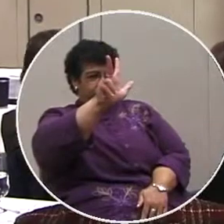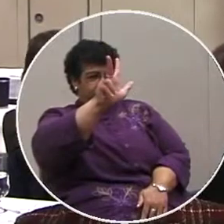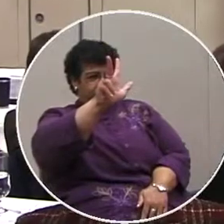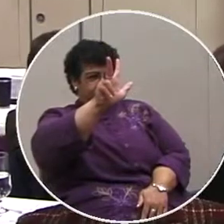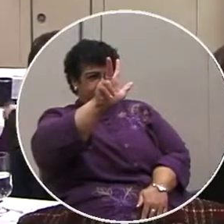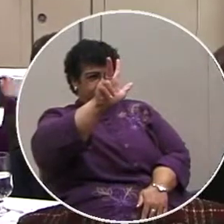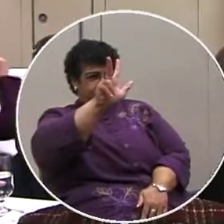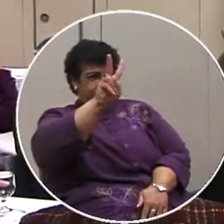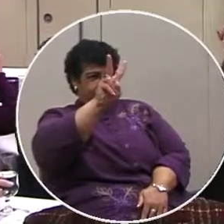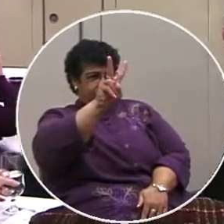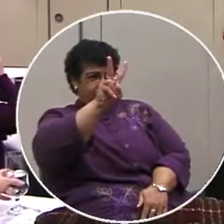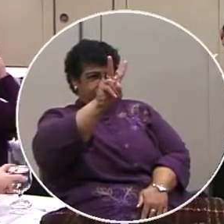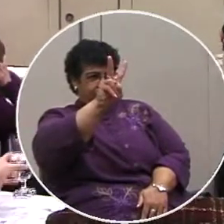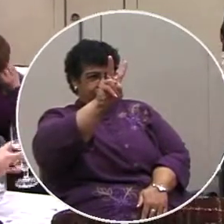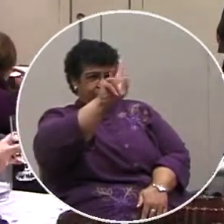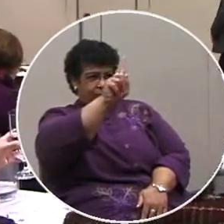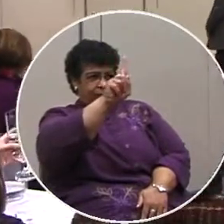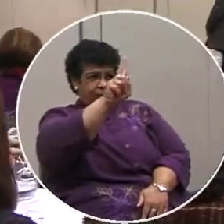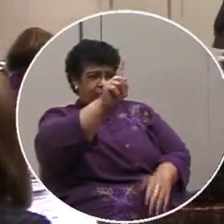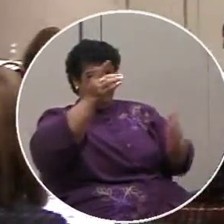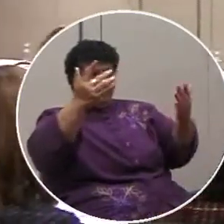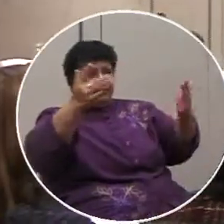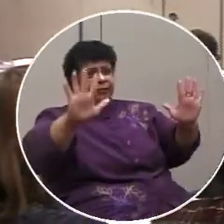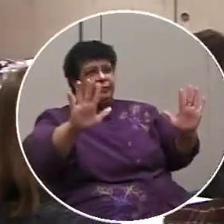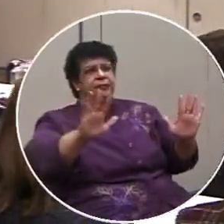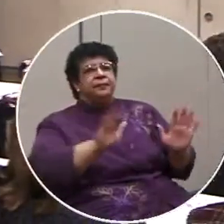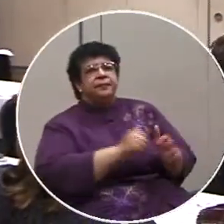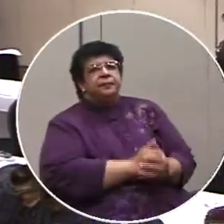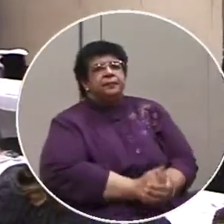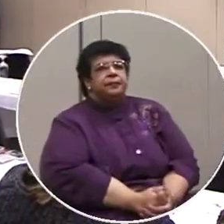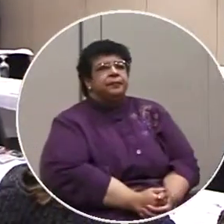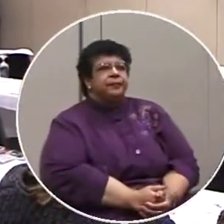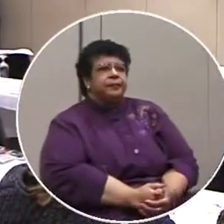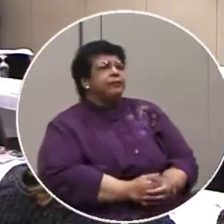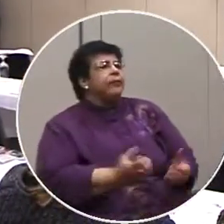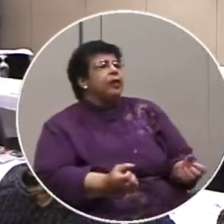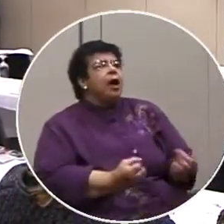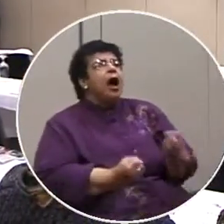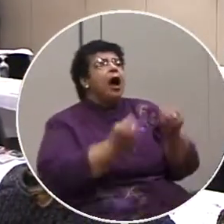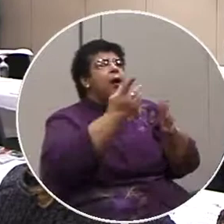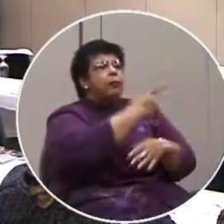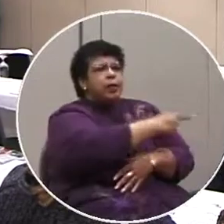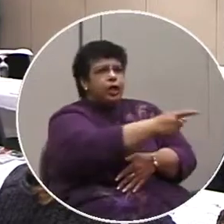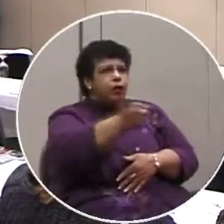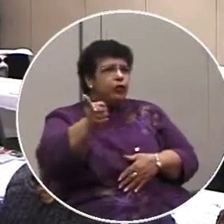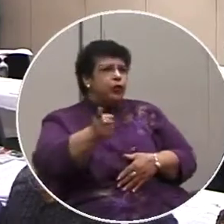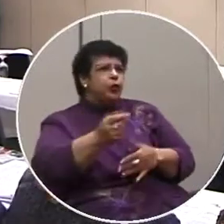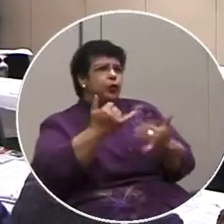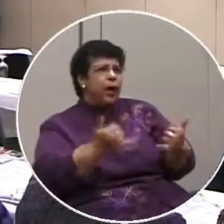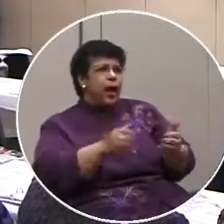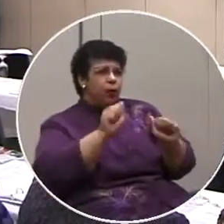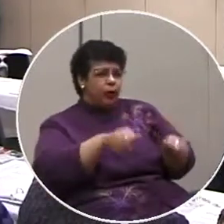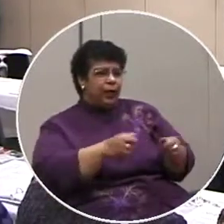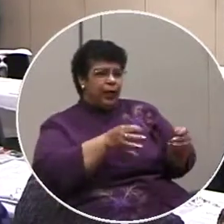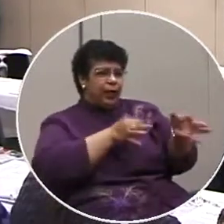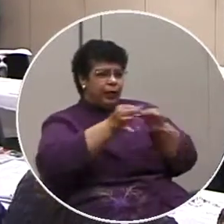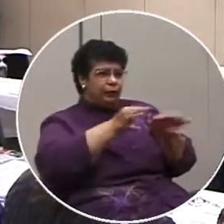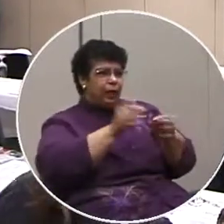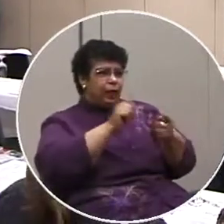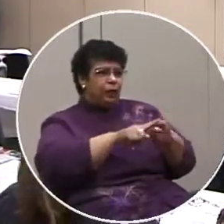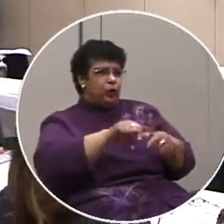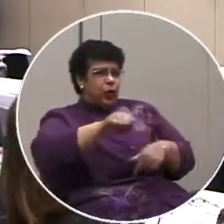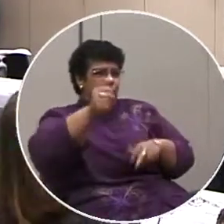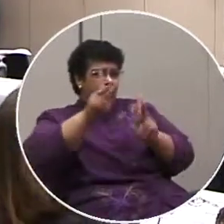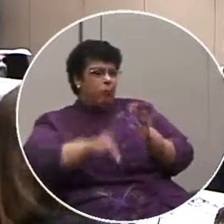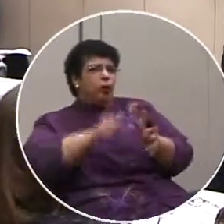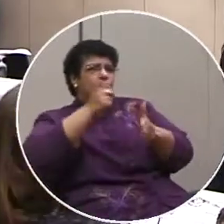3, 2, and 1. How many of you could explain to somebody what thinking